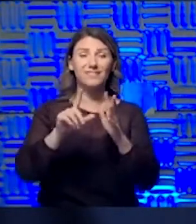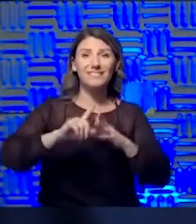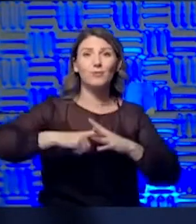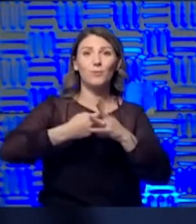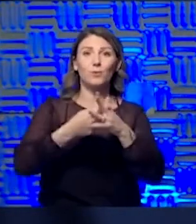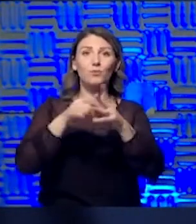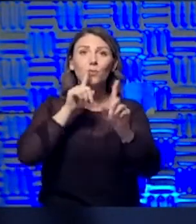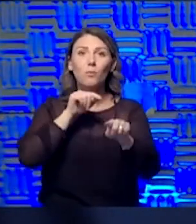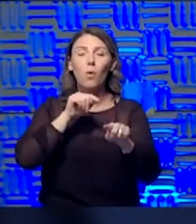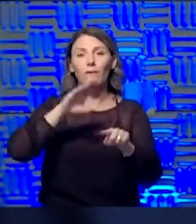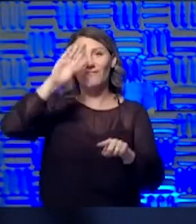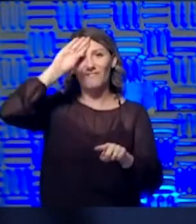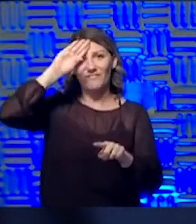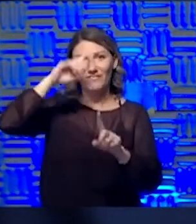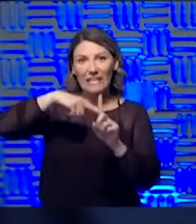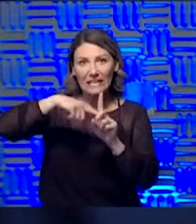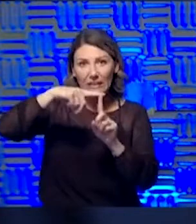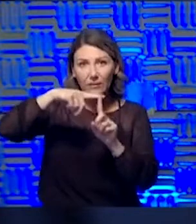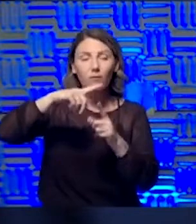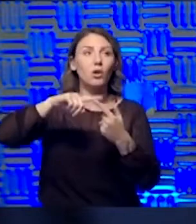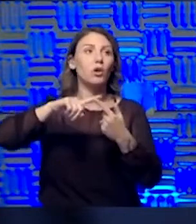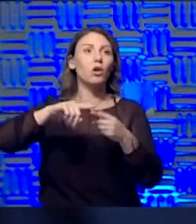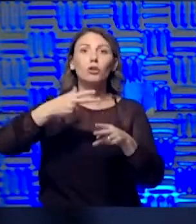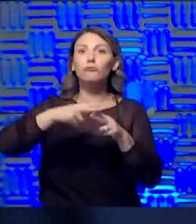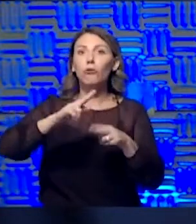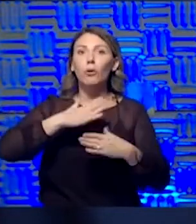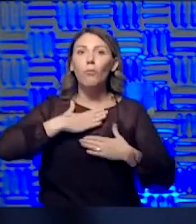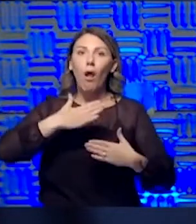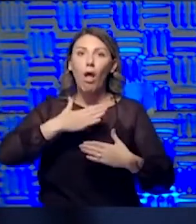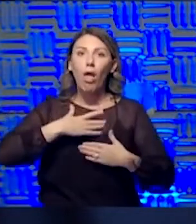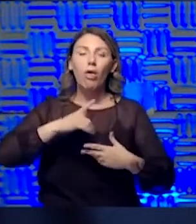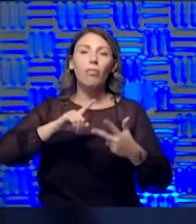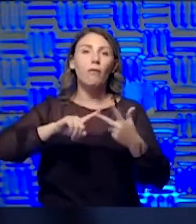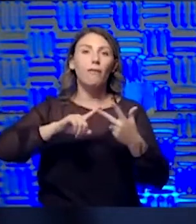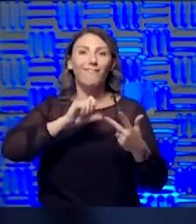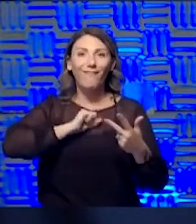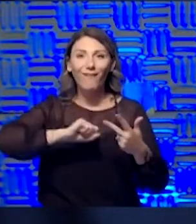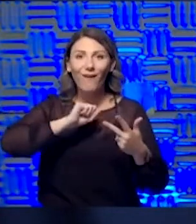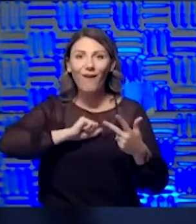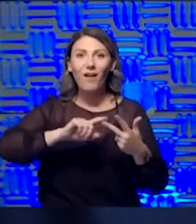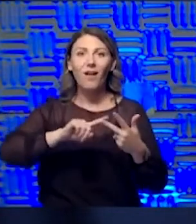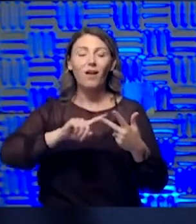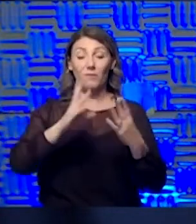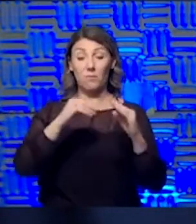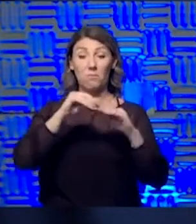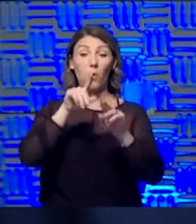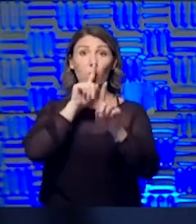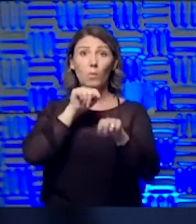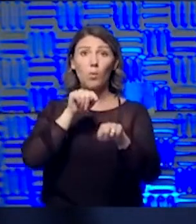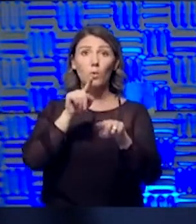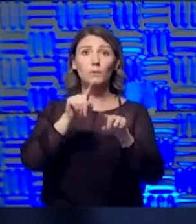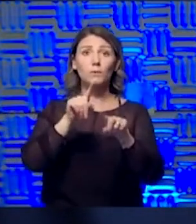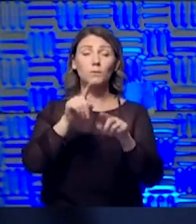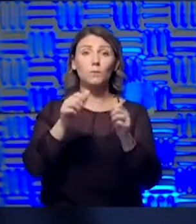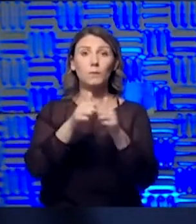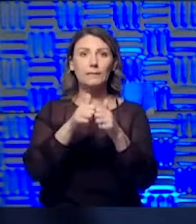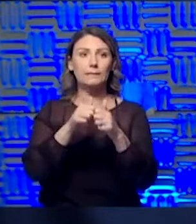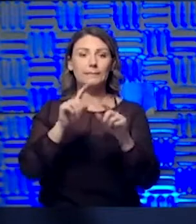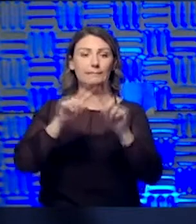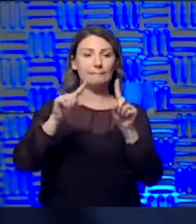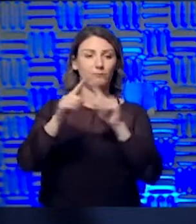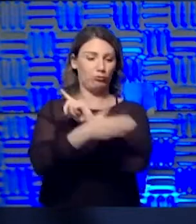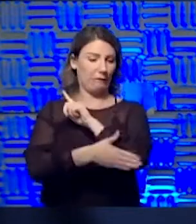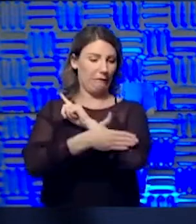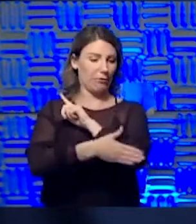were fever, cough, shortness of breath. We've all heard of that. As we get into more reports in different countries having different experiences, especially in the United